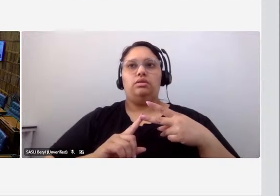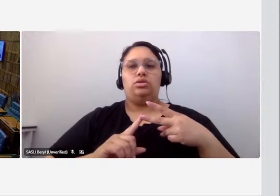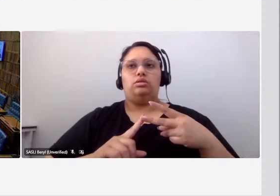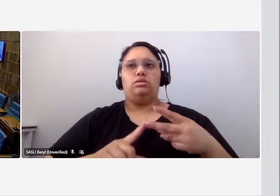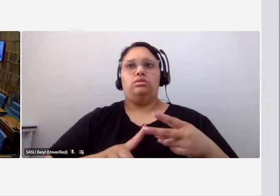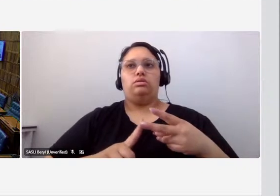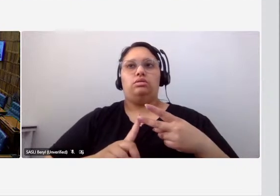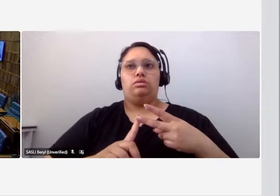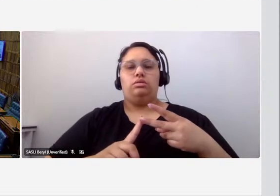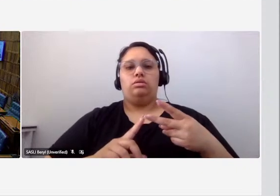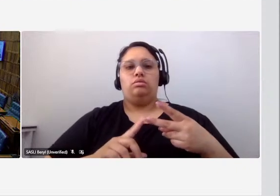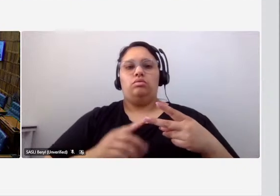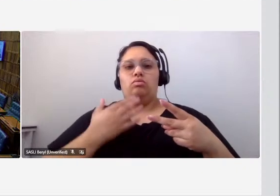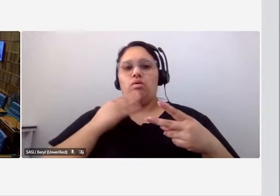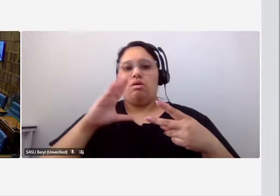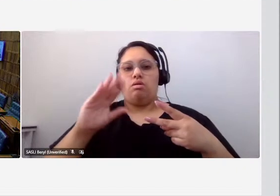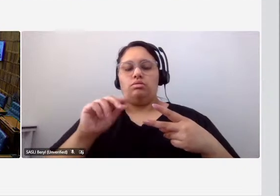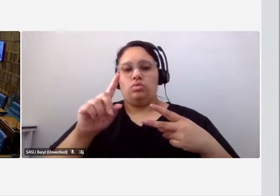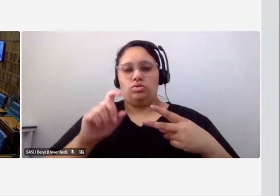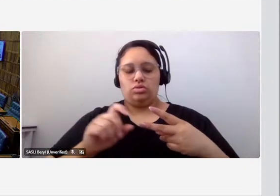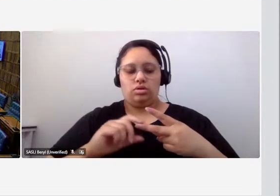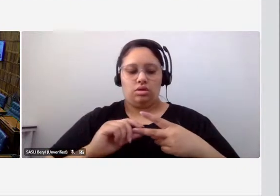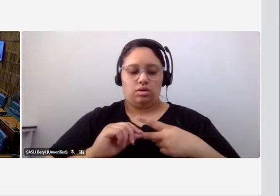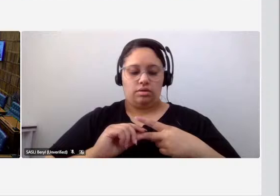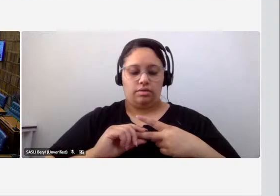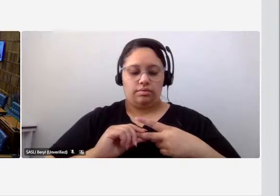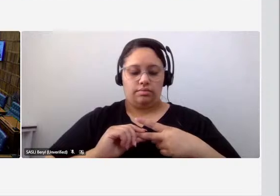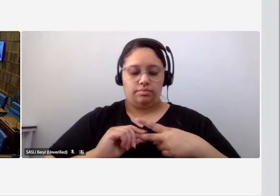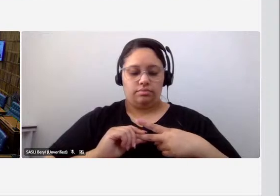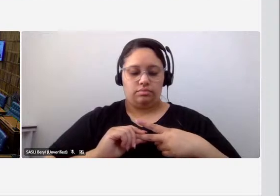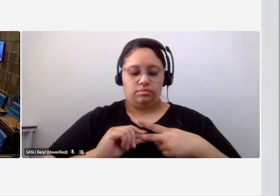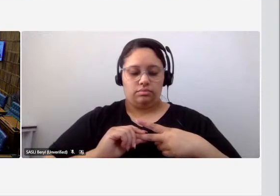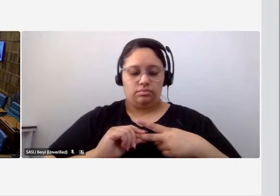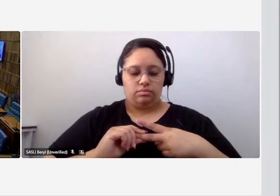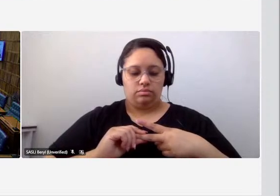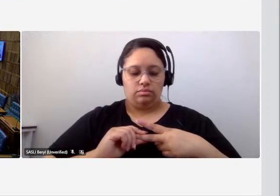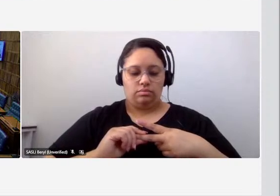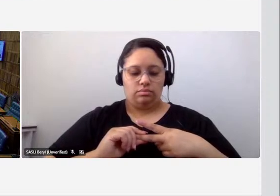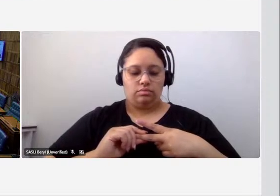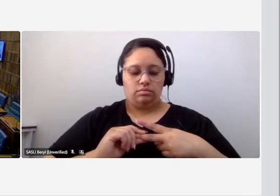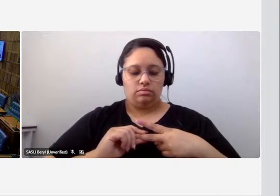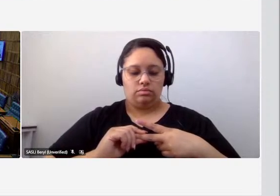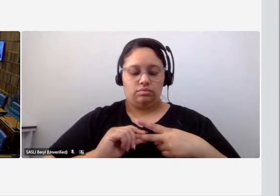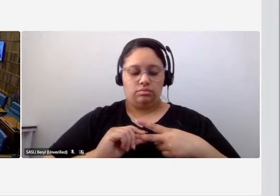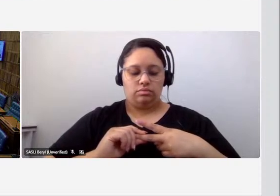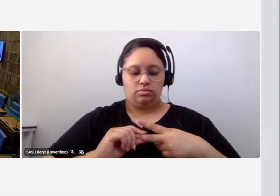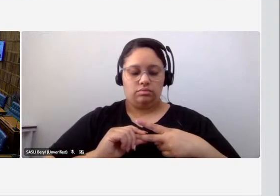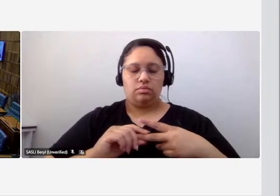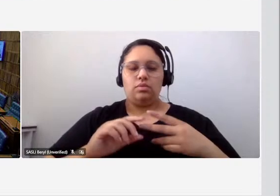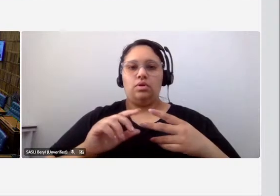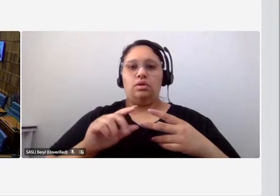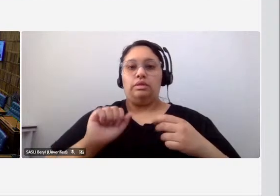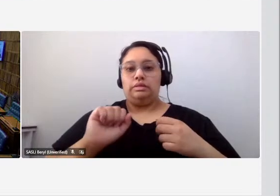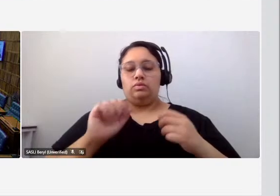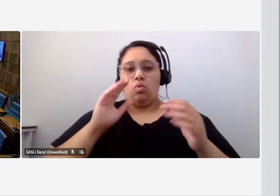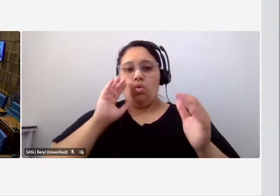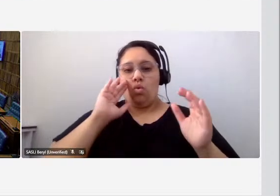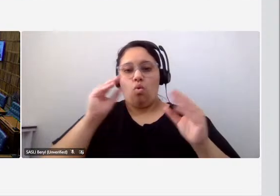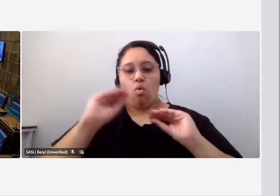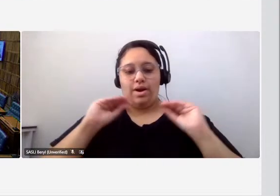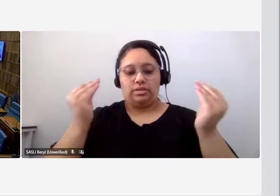One was asking a question. Is this organizational outlook deliberate?